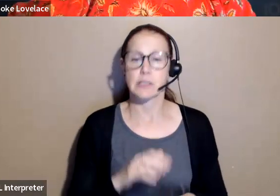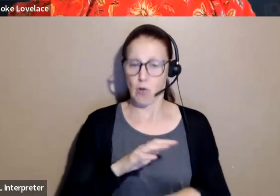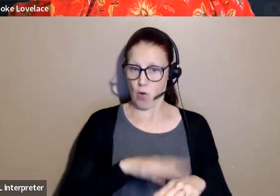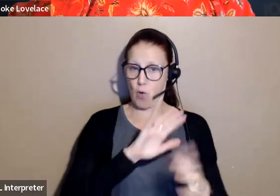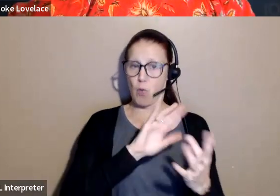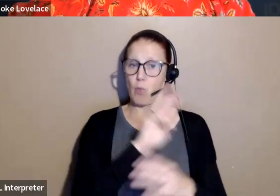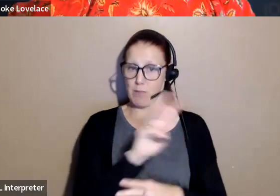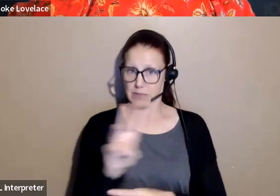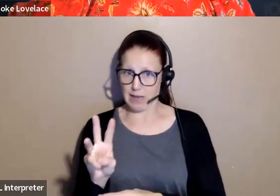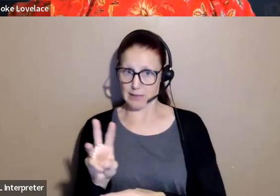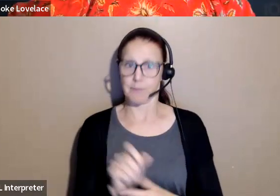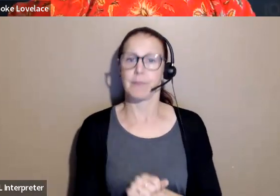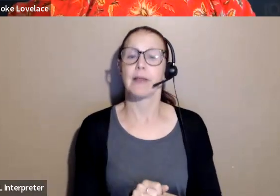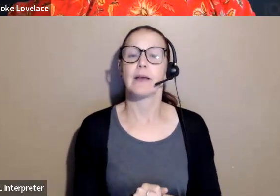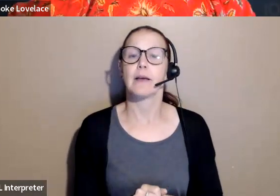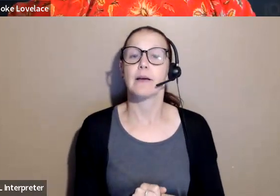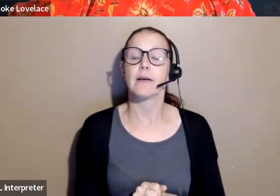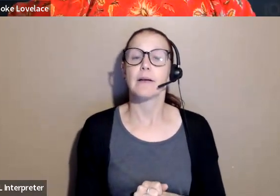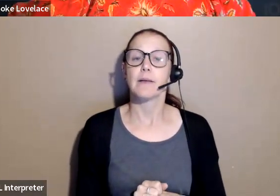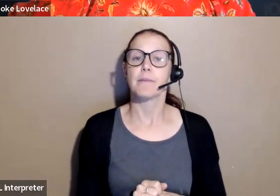website. There is a